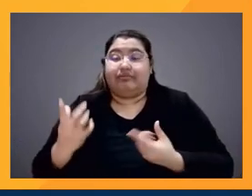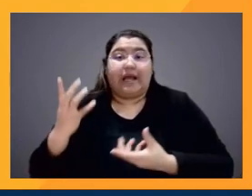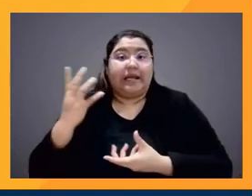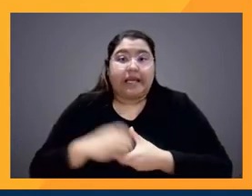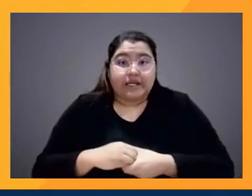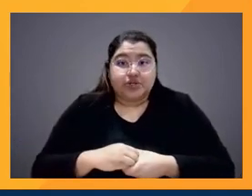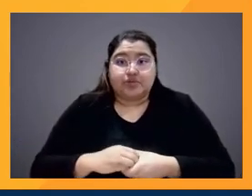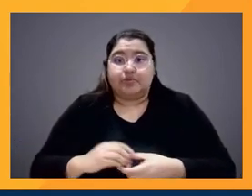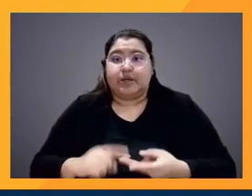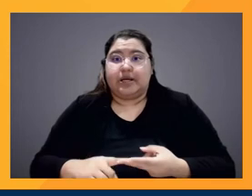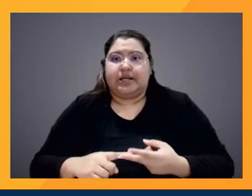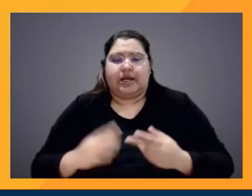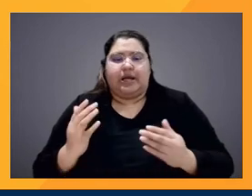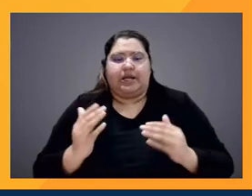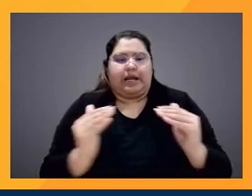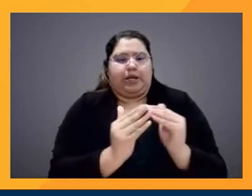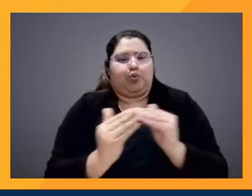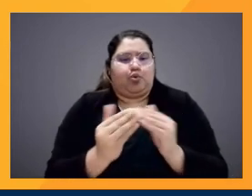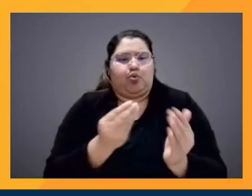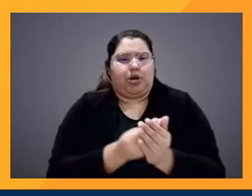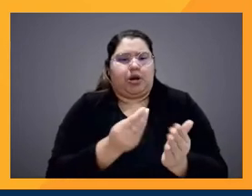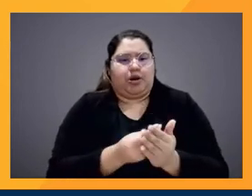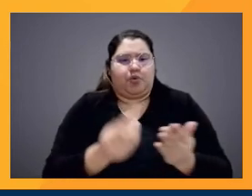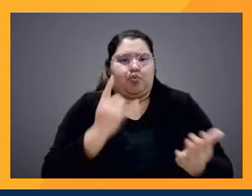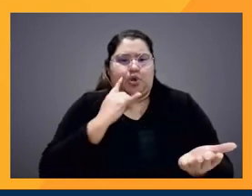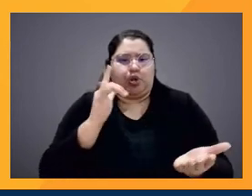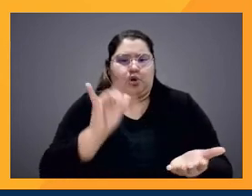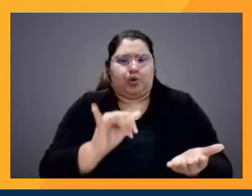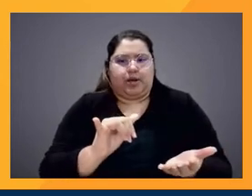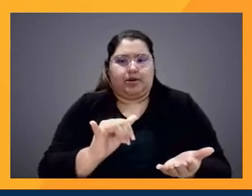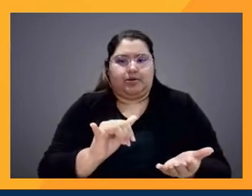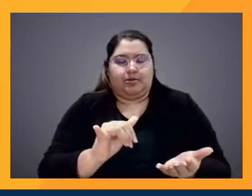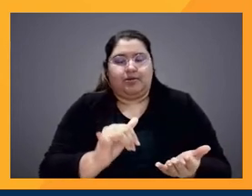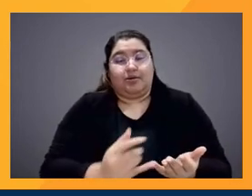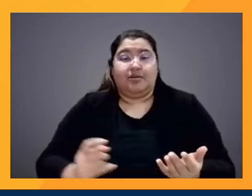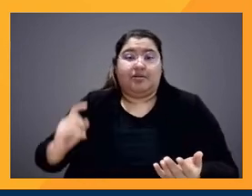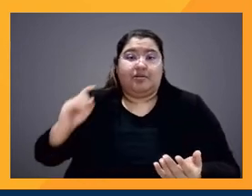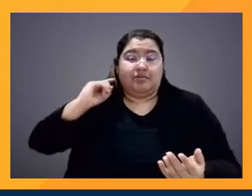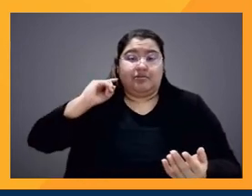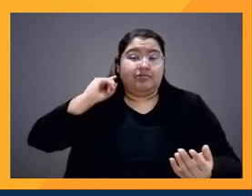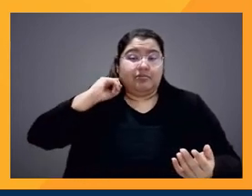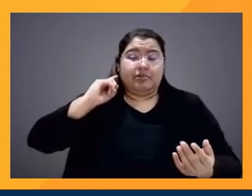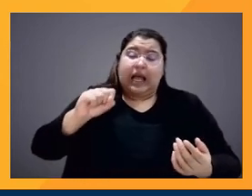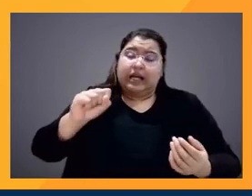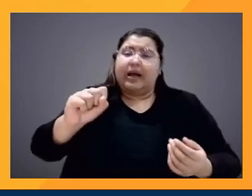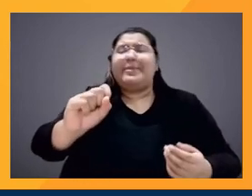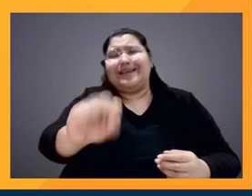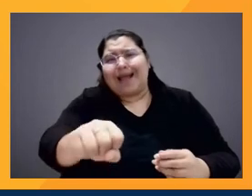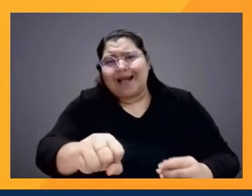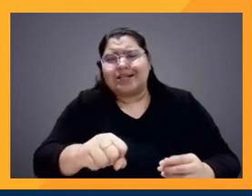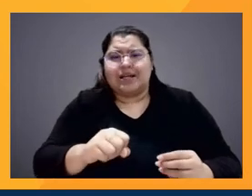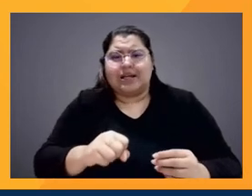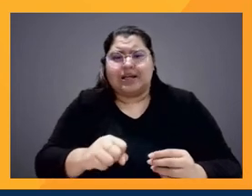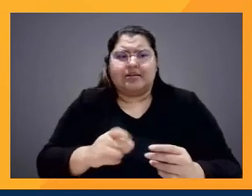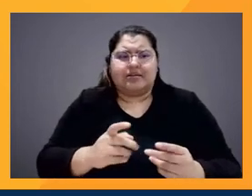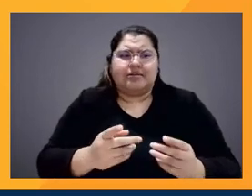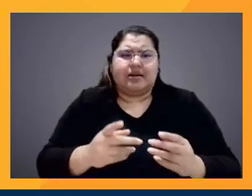both in terms of the economics that families and small businesses and markets, quite frankly, are experiencing,